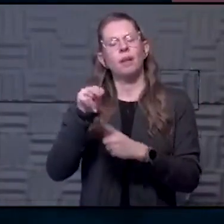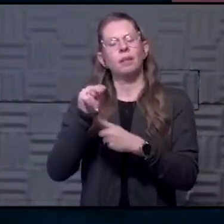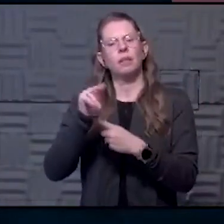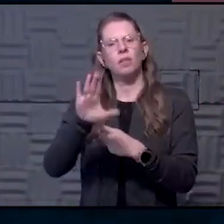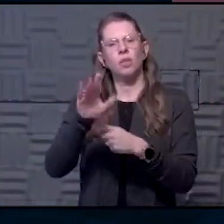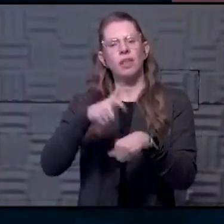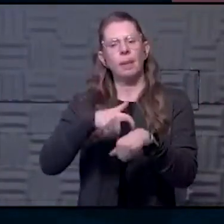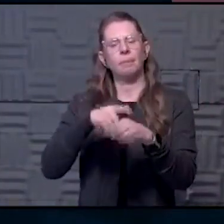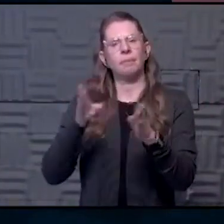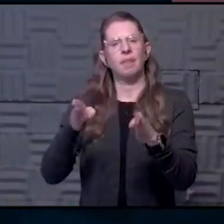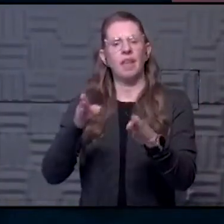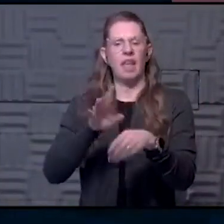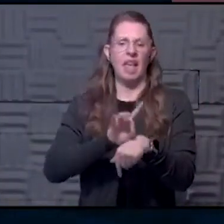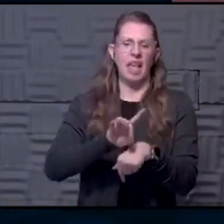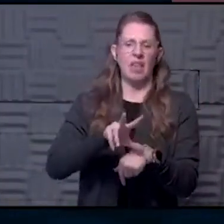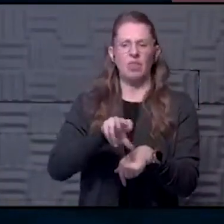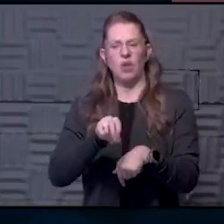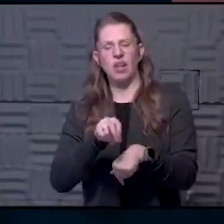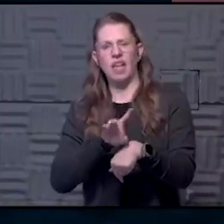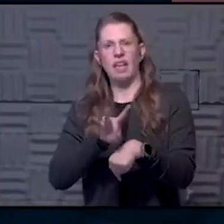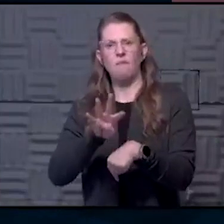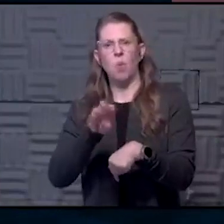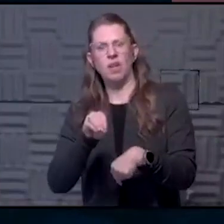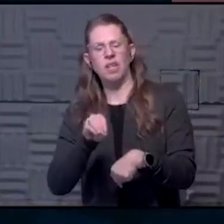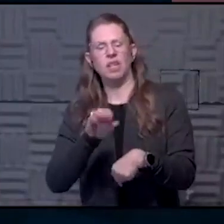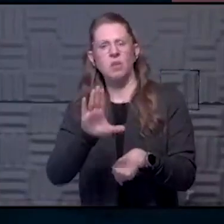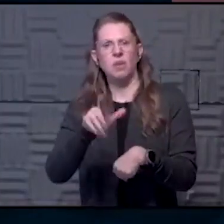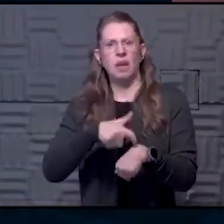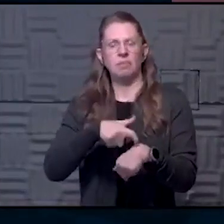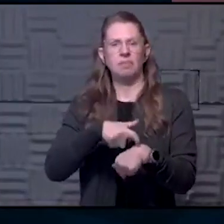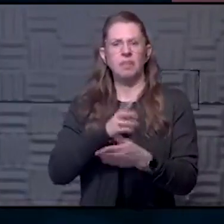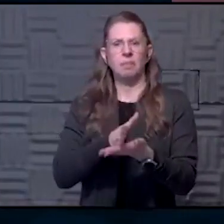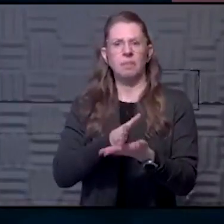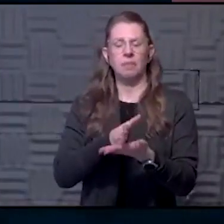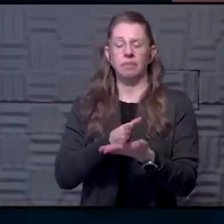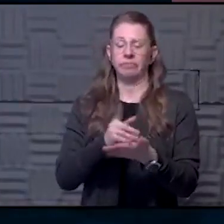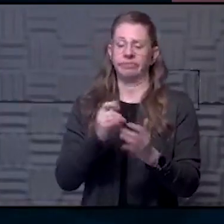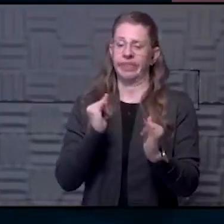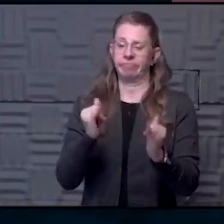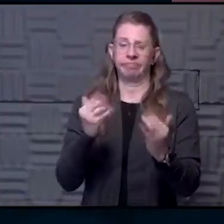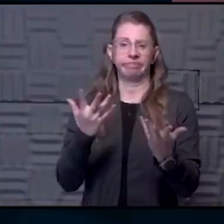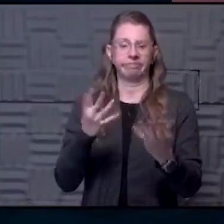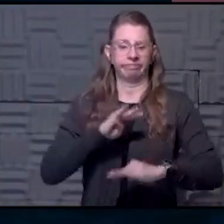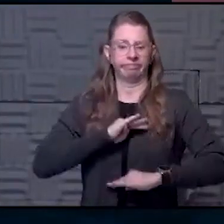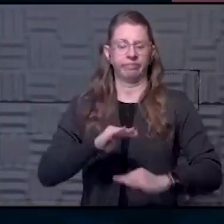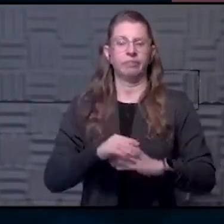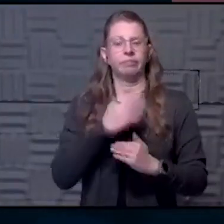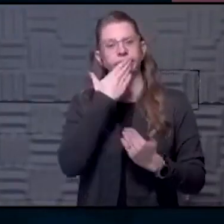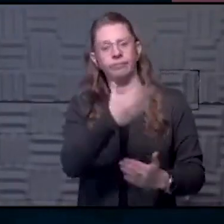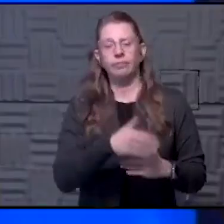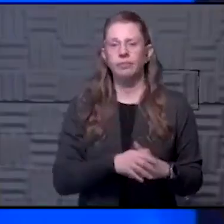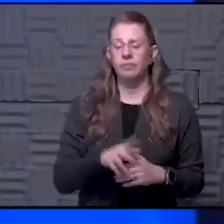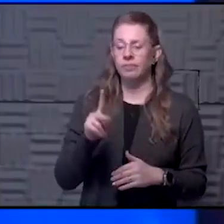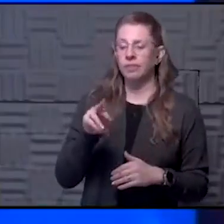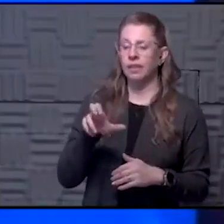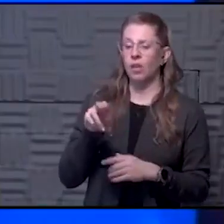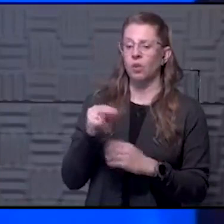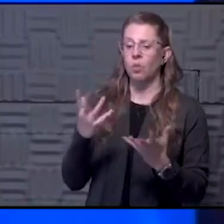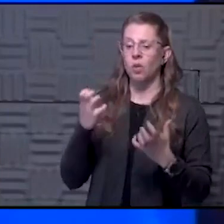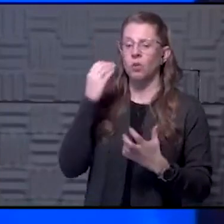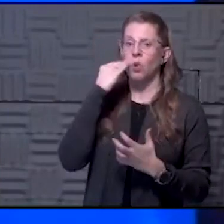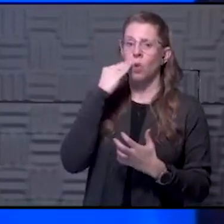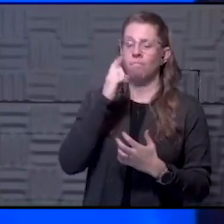bit of a hard stop around 8:35, 8:40 today. What's yours? I'm good as long as you are, Steve. All right, thank you, sir. Okay, Karen wants to know,